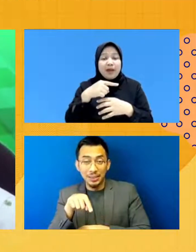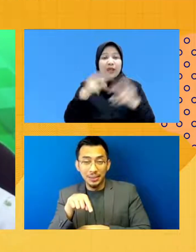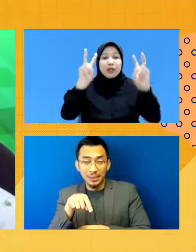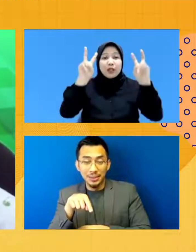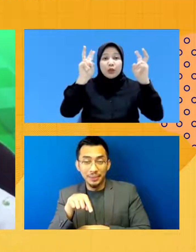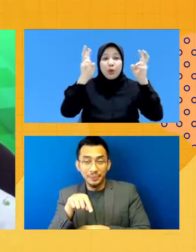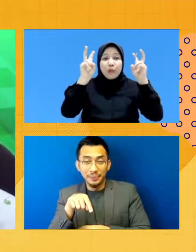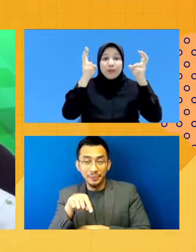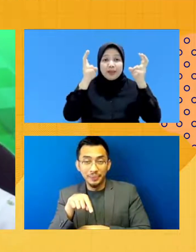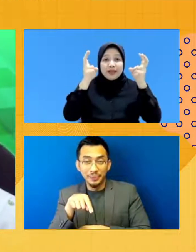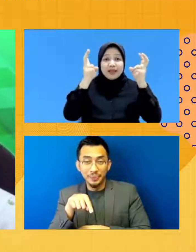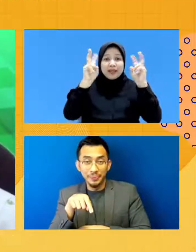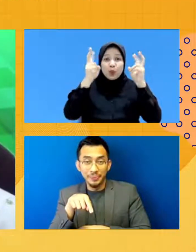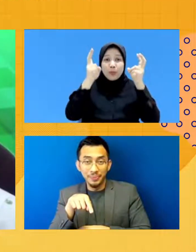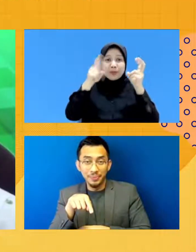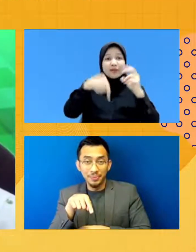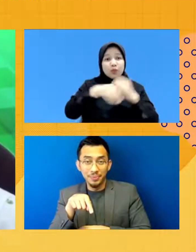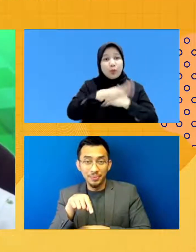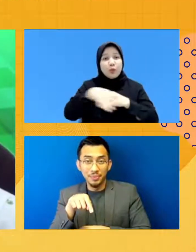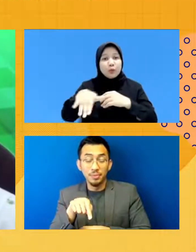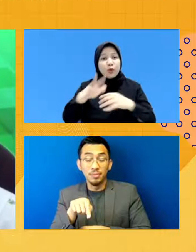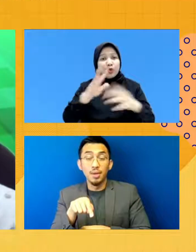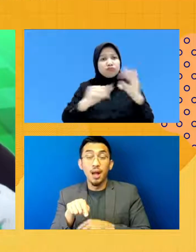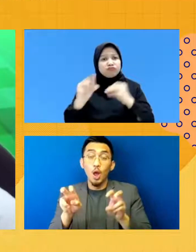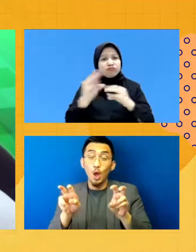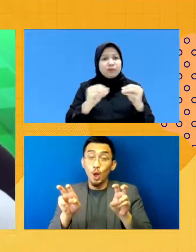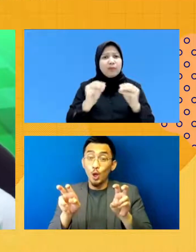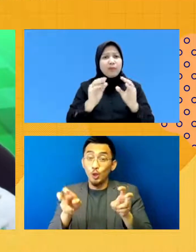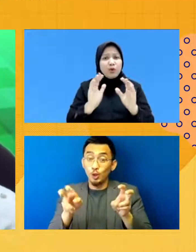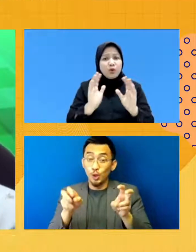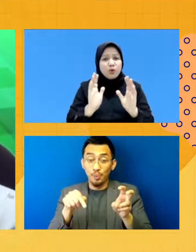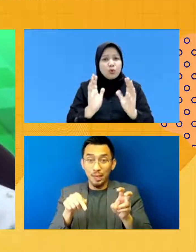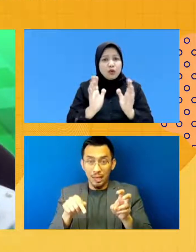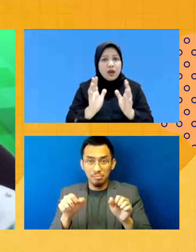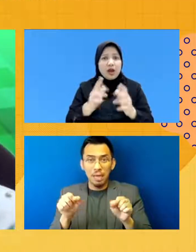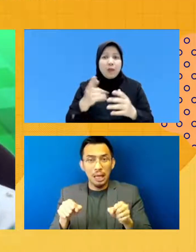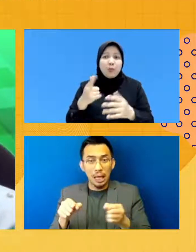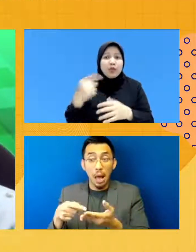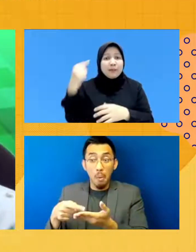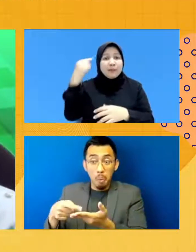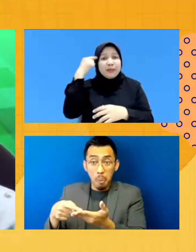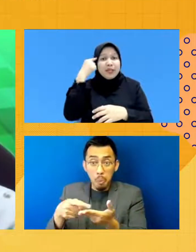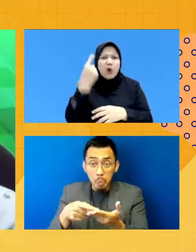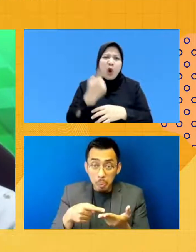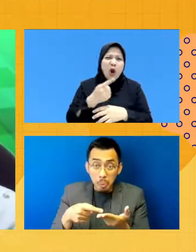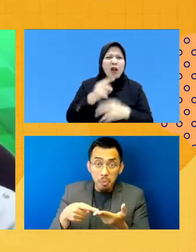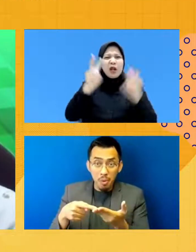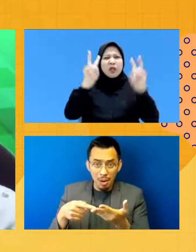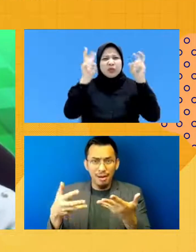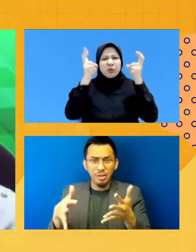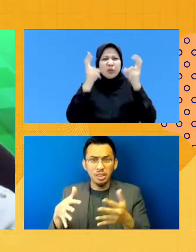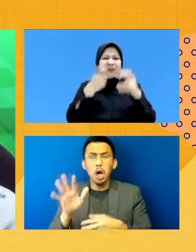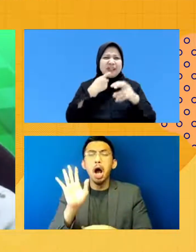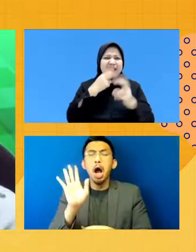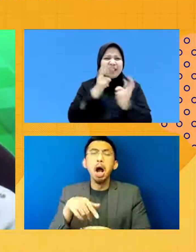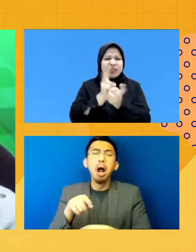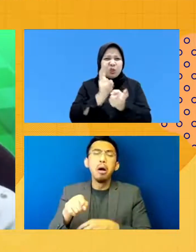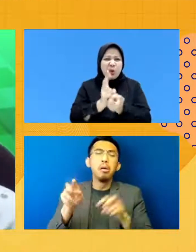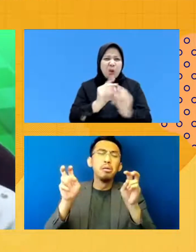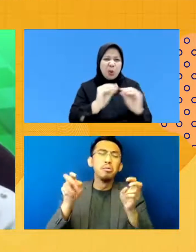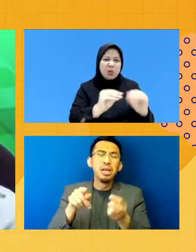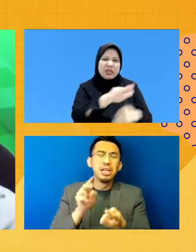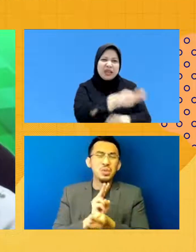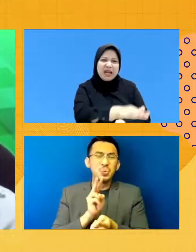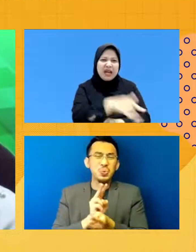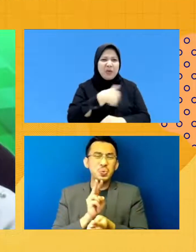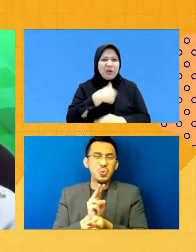be talked, or these topics are too early to talk. I think talking about sex is not early